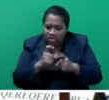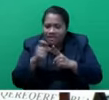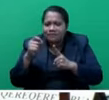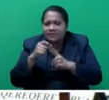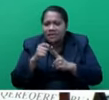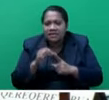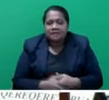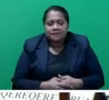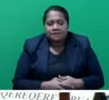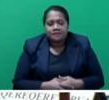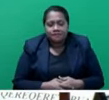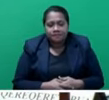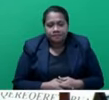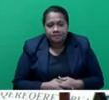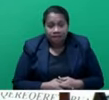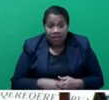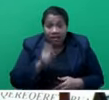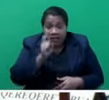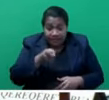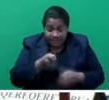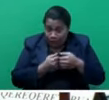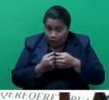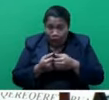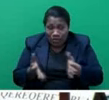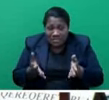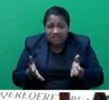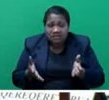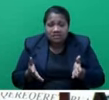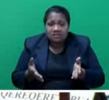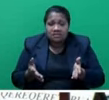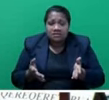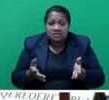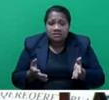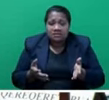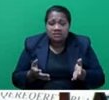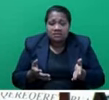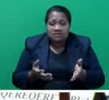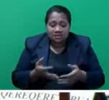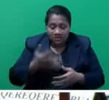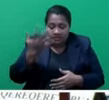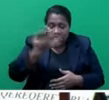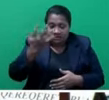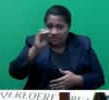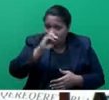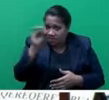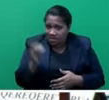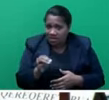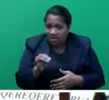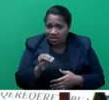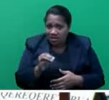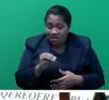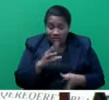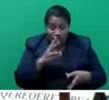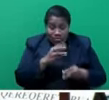Now, if the wastage, Mr. Speaker, is 15% of the